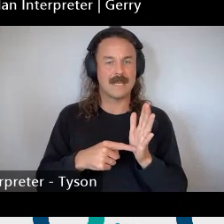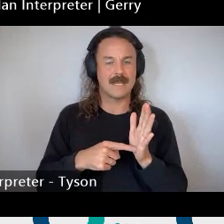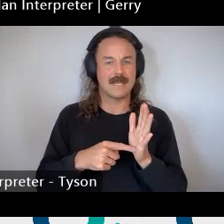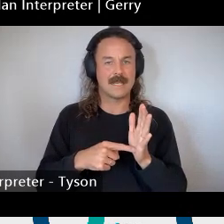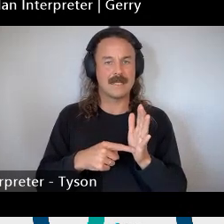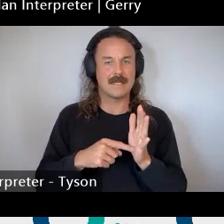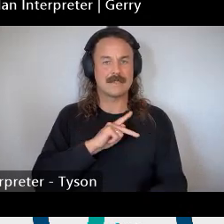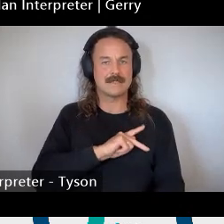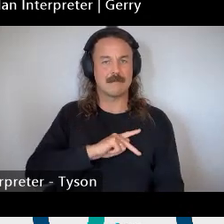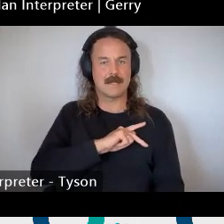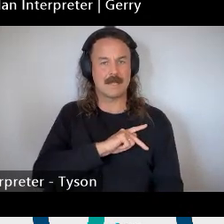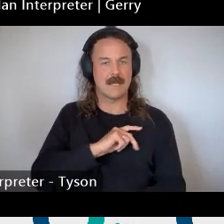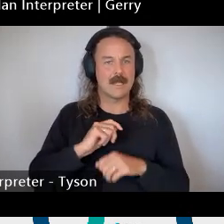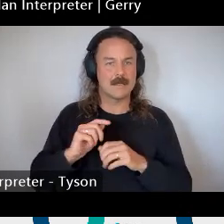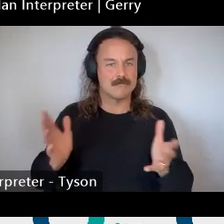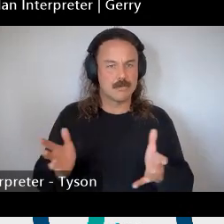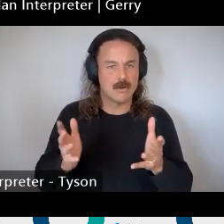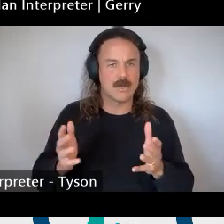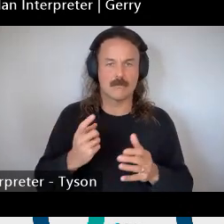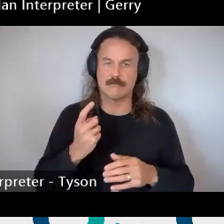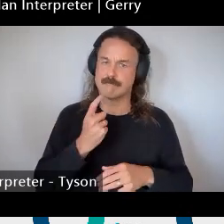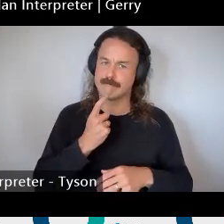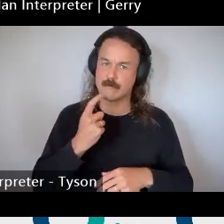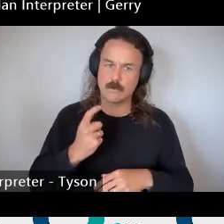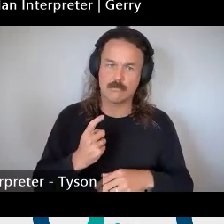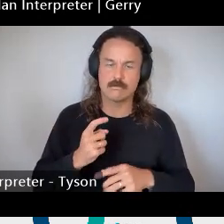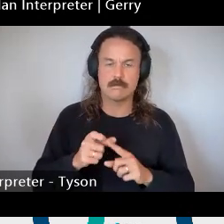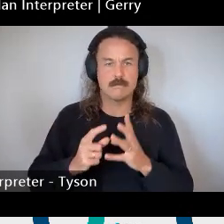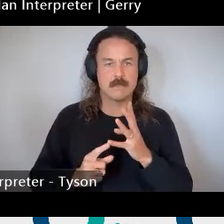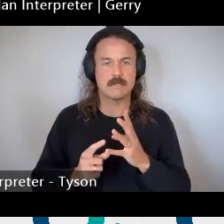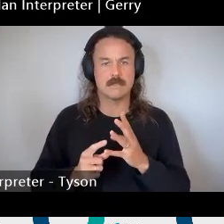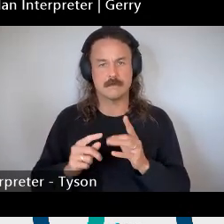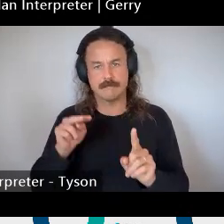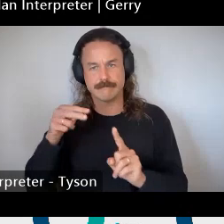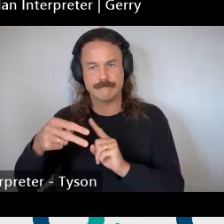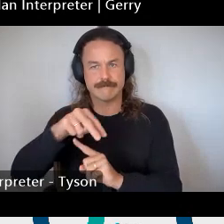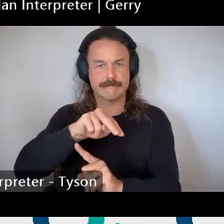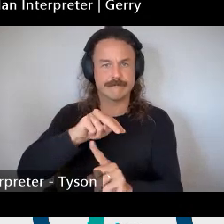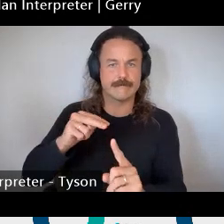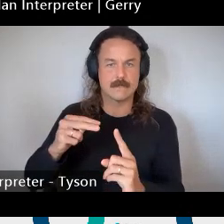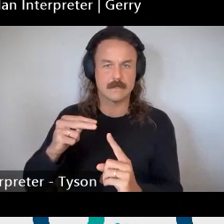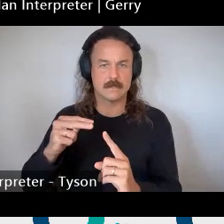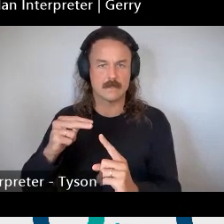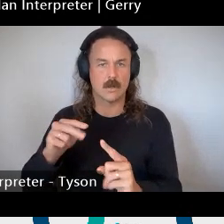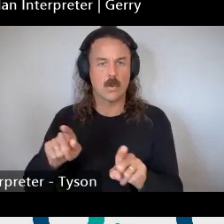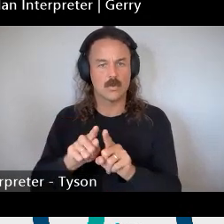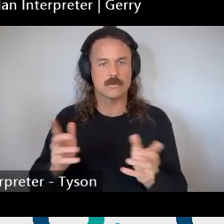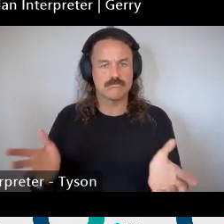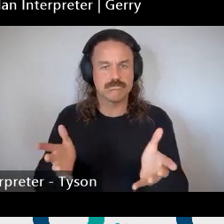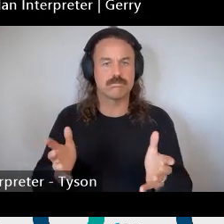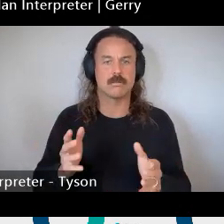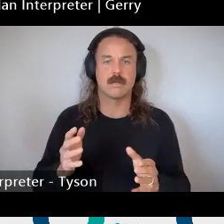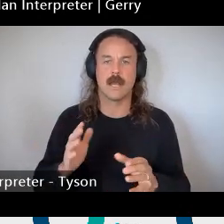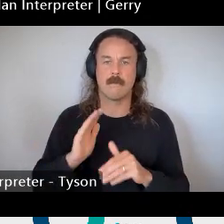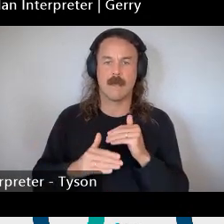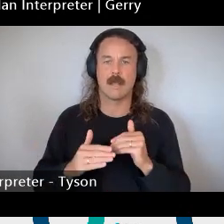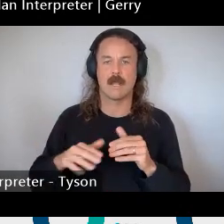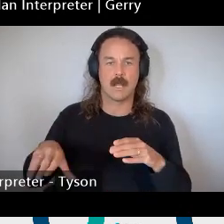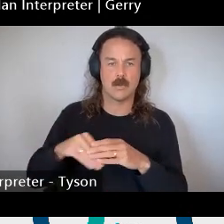educators. So Kim's going to be talking a bit about accessibility issues and the importance